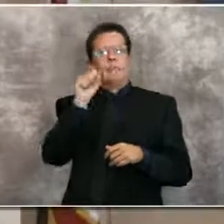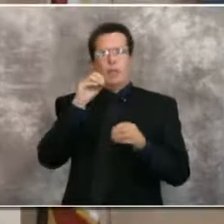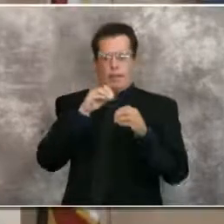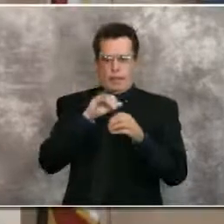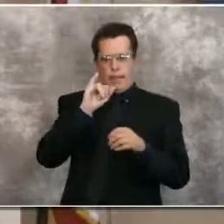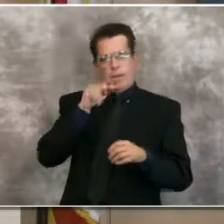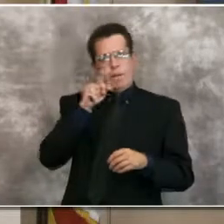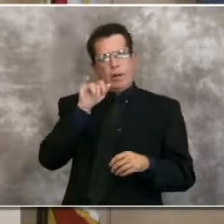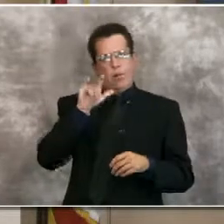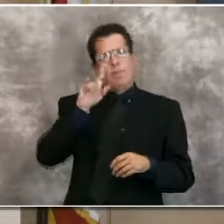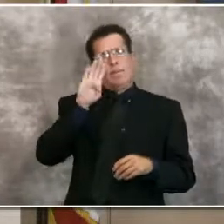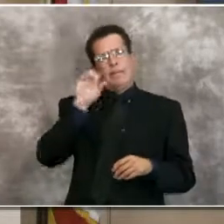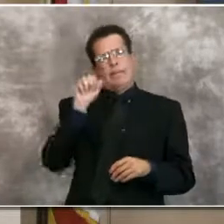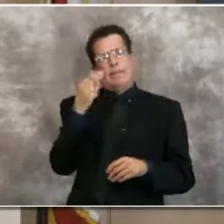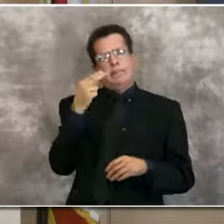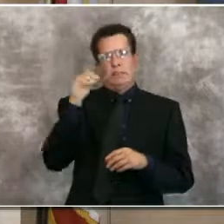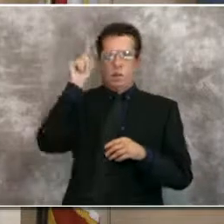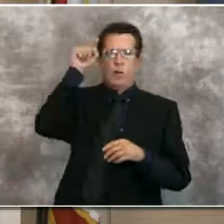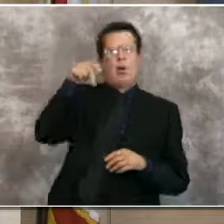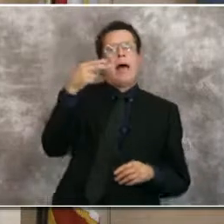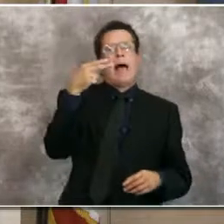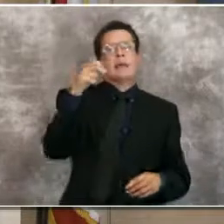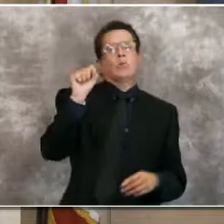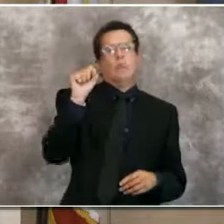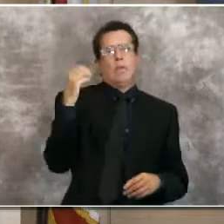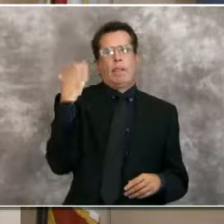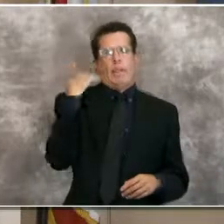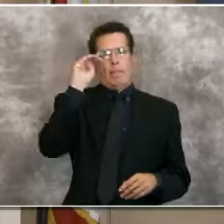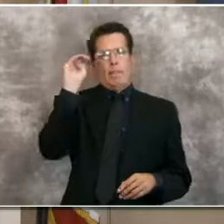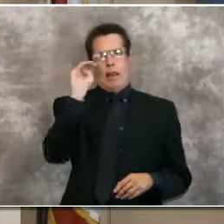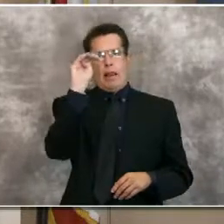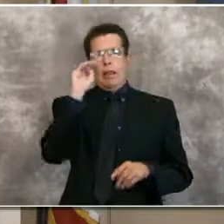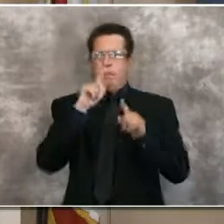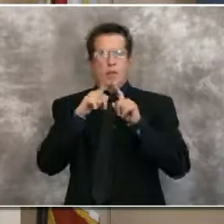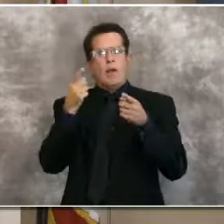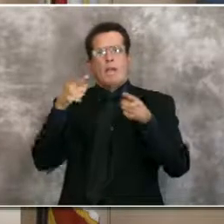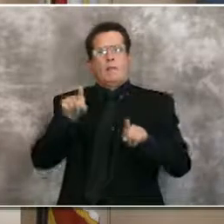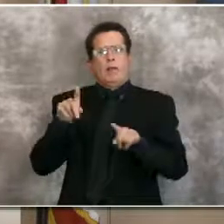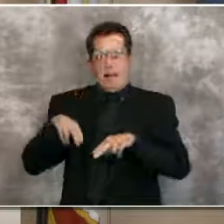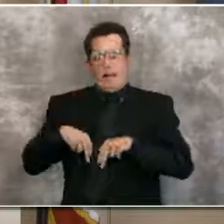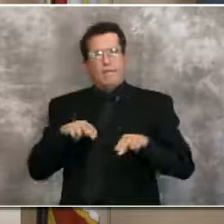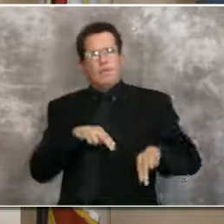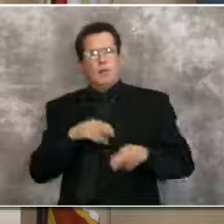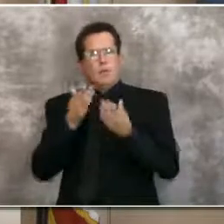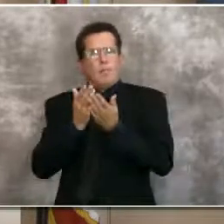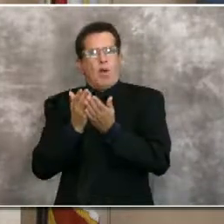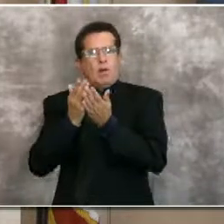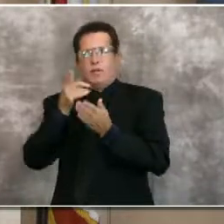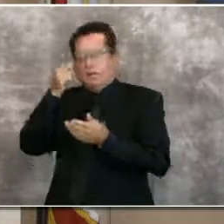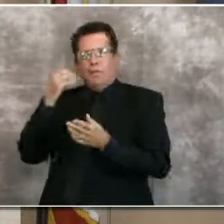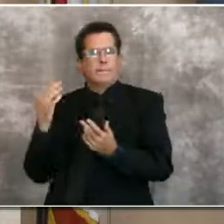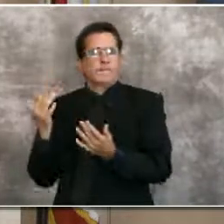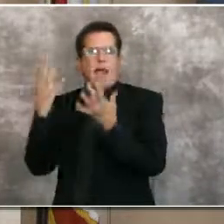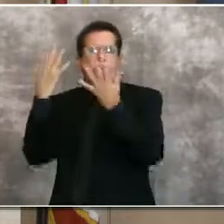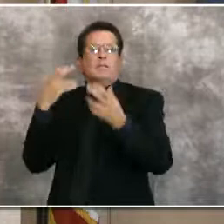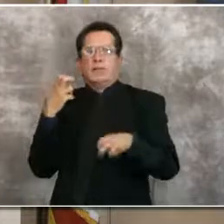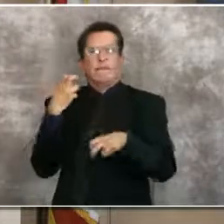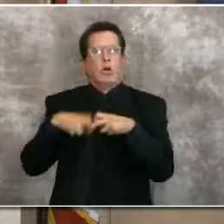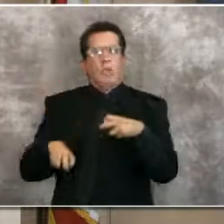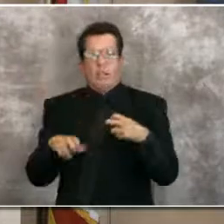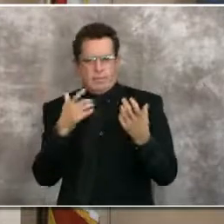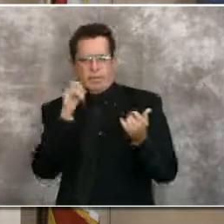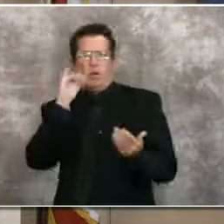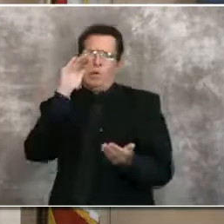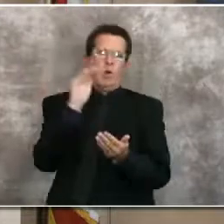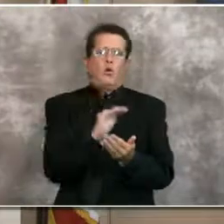Monday. And because of the naval ship and air quality, a little bit more difficult, right? So we saw lower